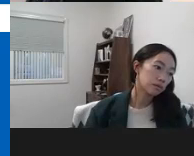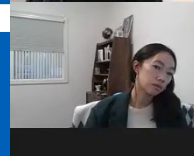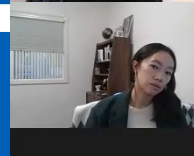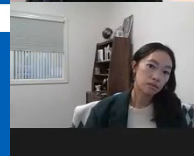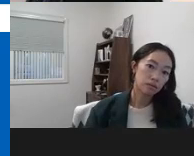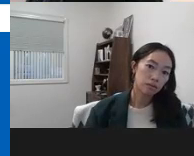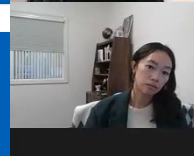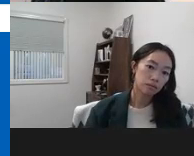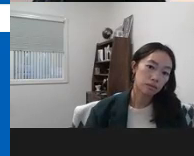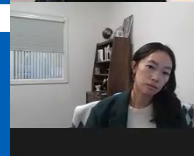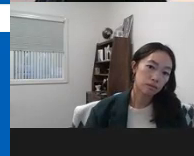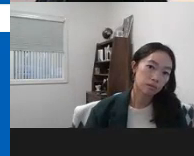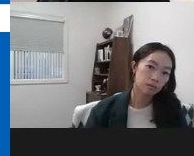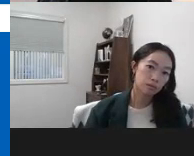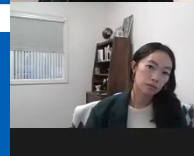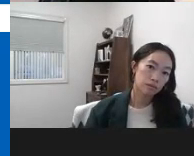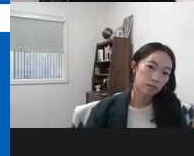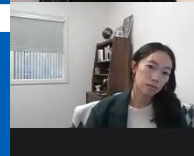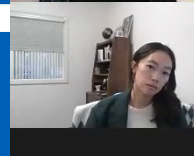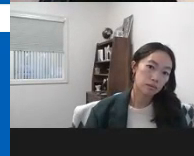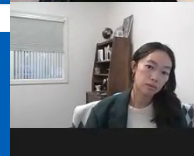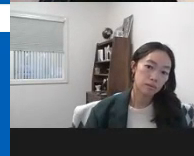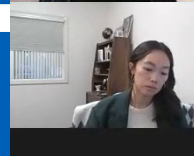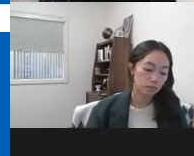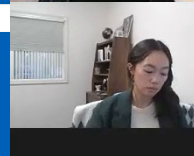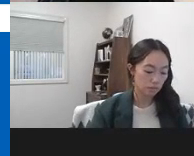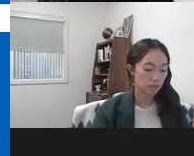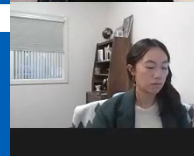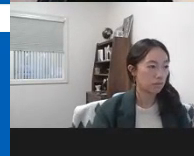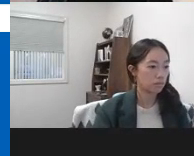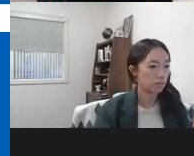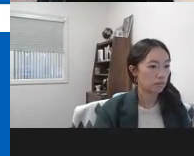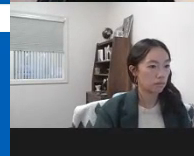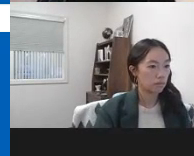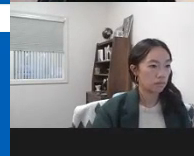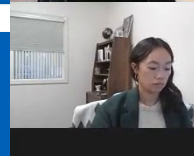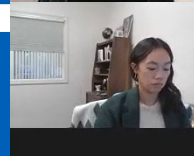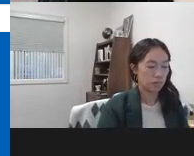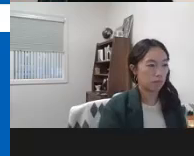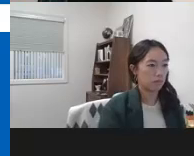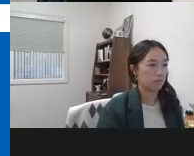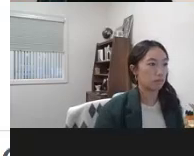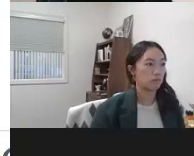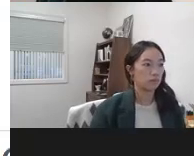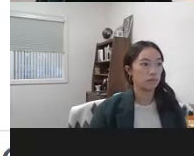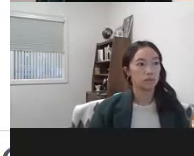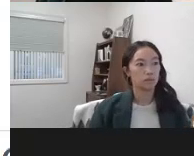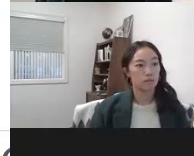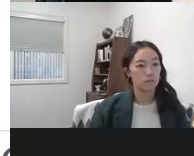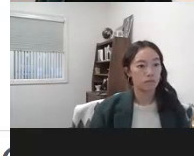And so all SERP commitments are underway. And Steph, if you want to go ahead and go to the next slide.